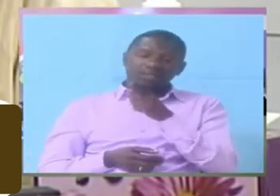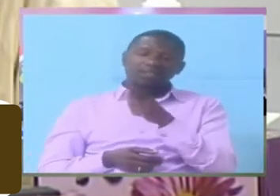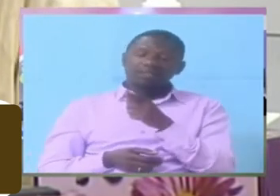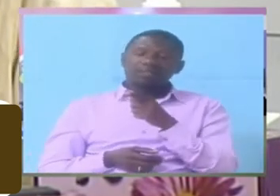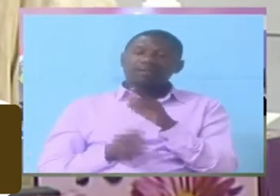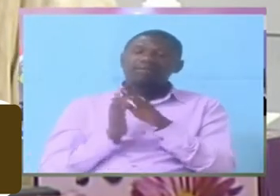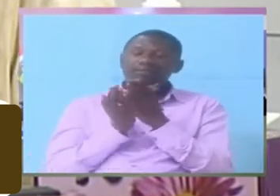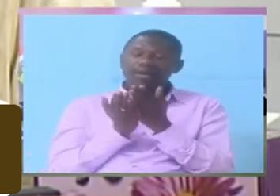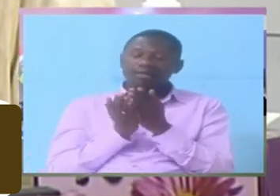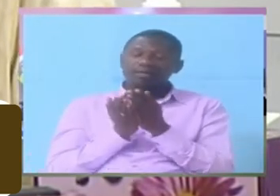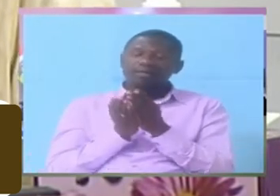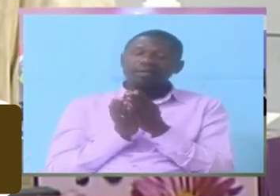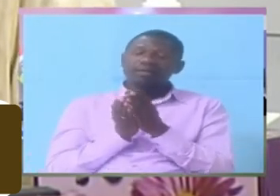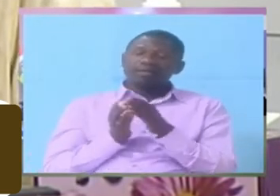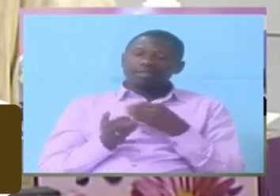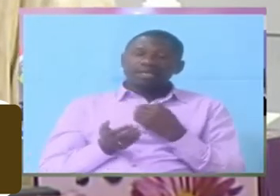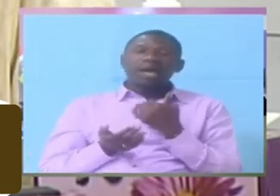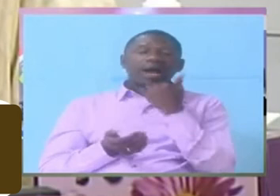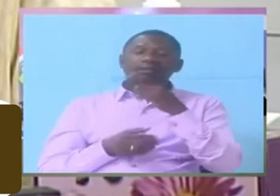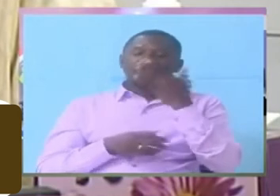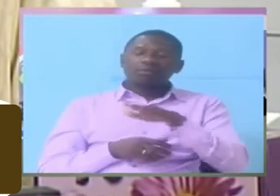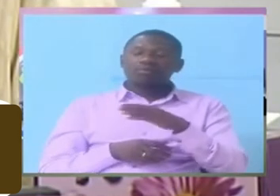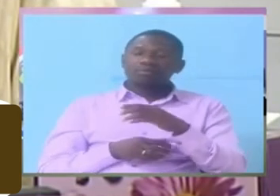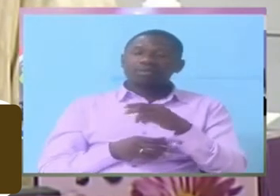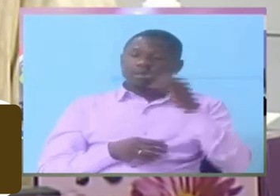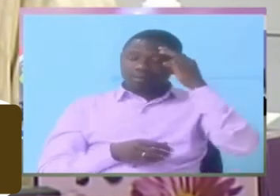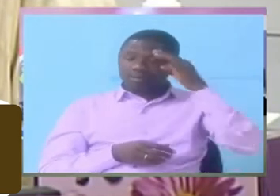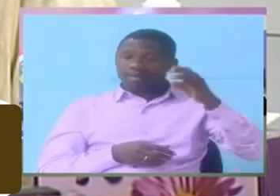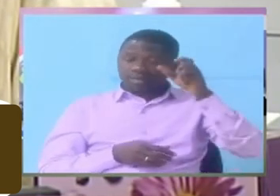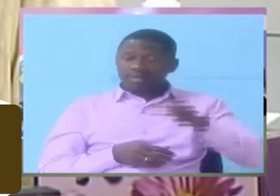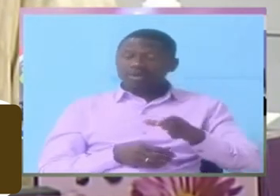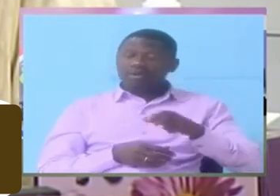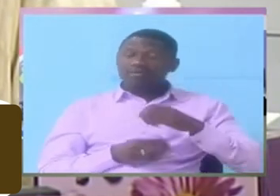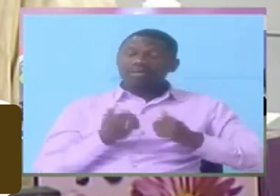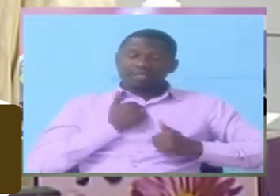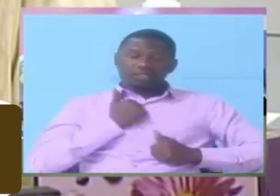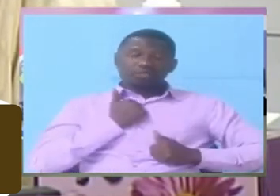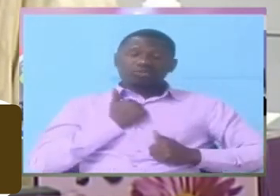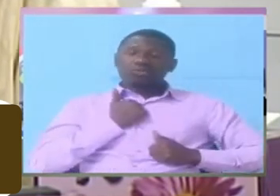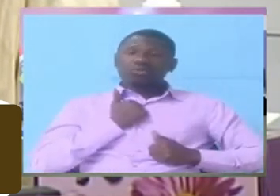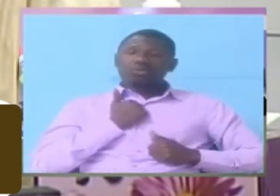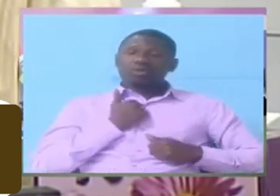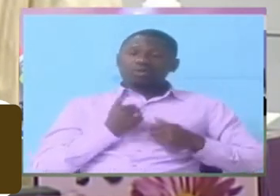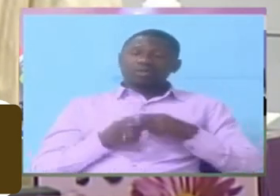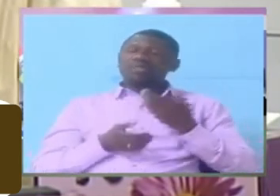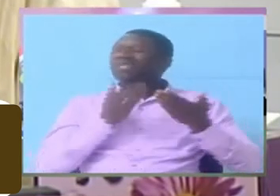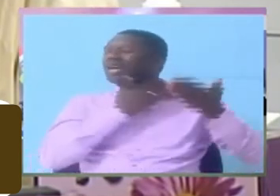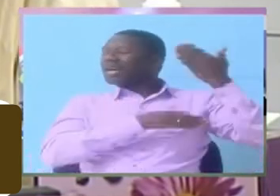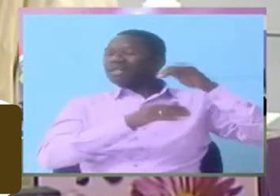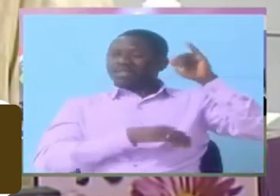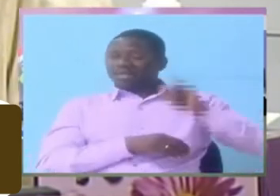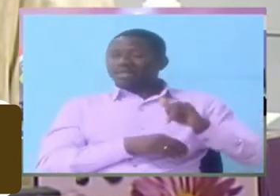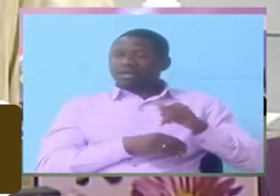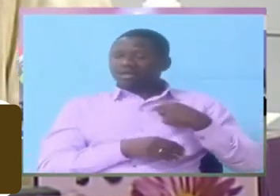some years ago. Ba ko nye minister me marta banko kan kunya la wole nyin dari kanin sanjidanta komando. And it should be with